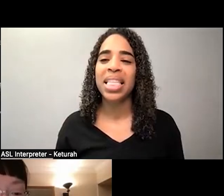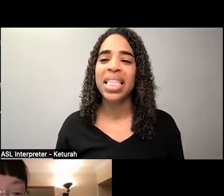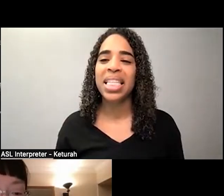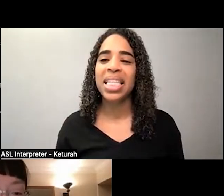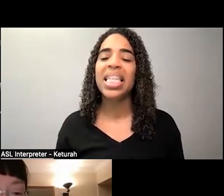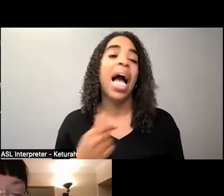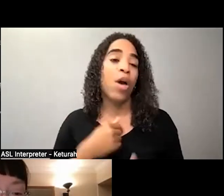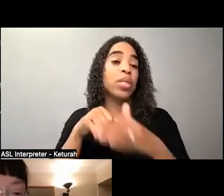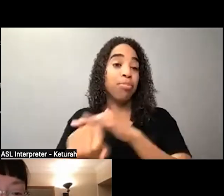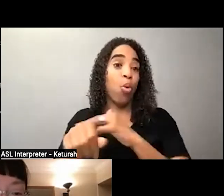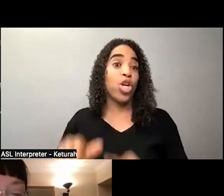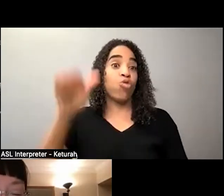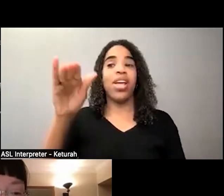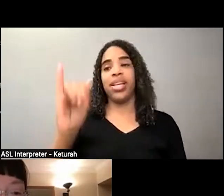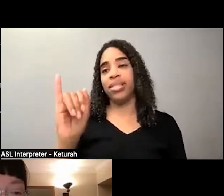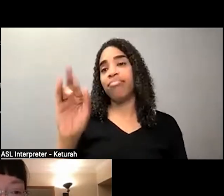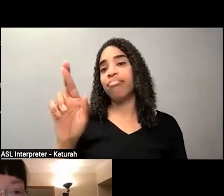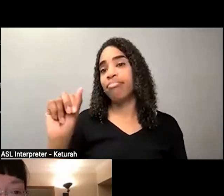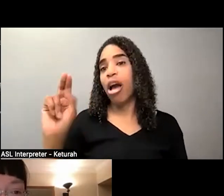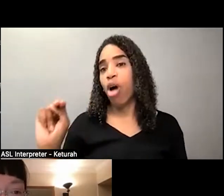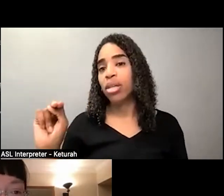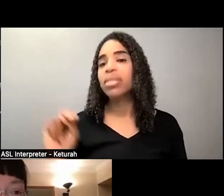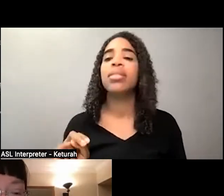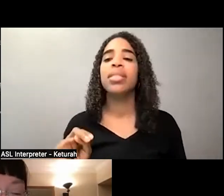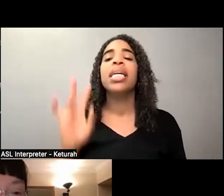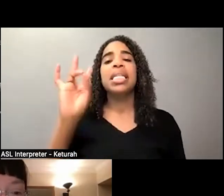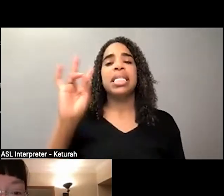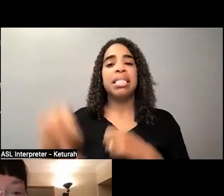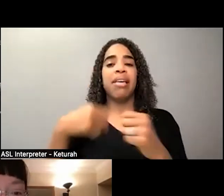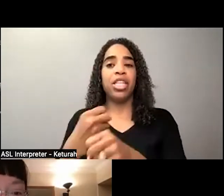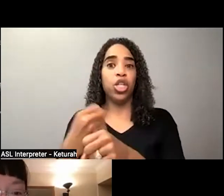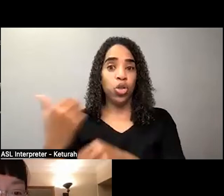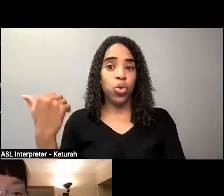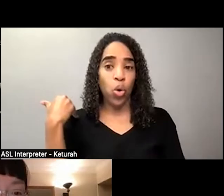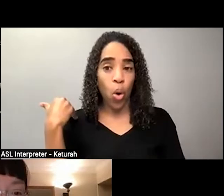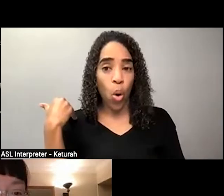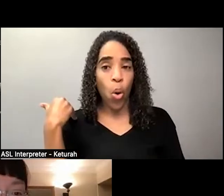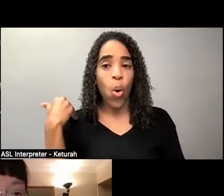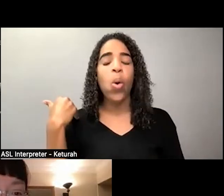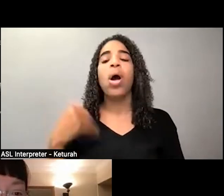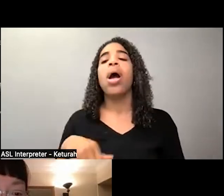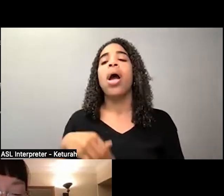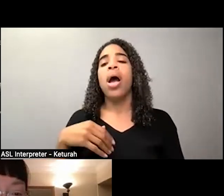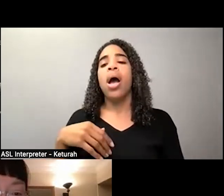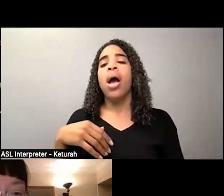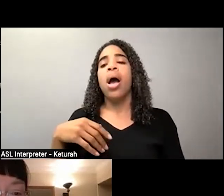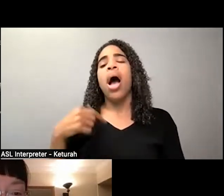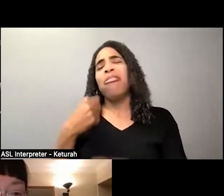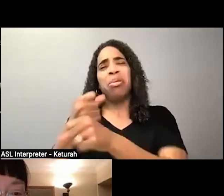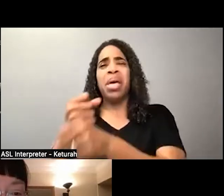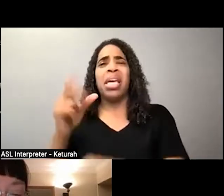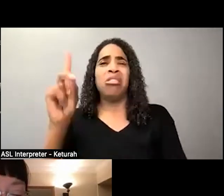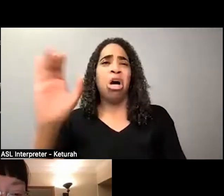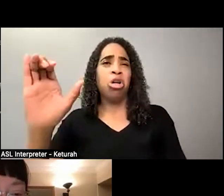born and raised in Iran, and 7 years ago, after I made Sonita, I mean, I've been making documentaries